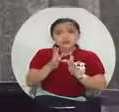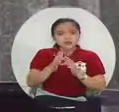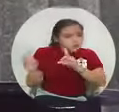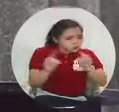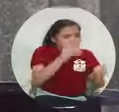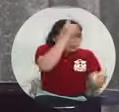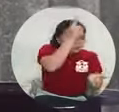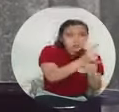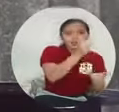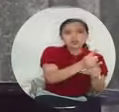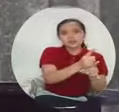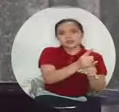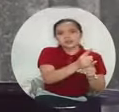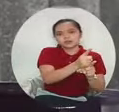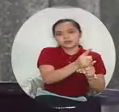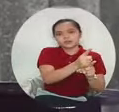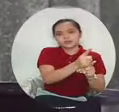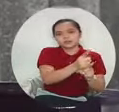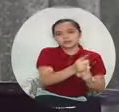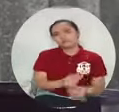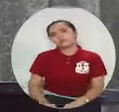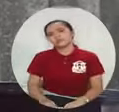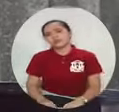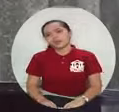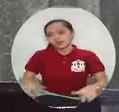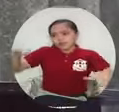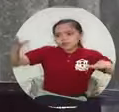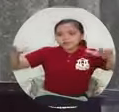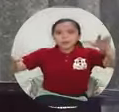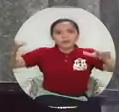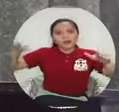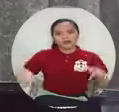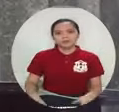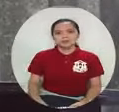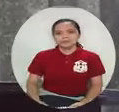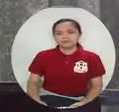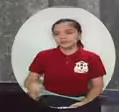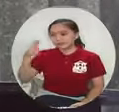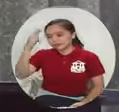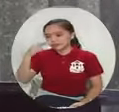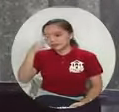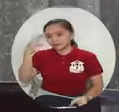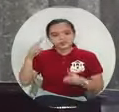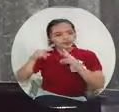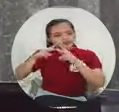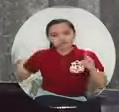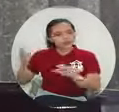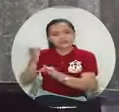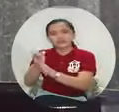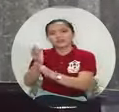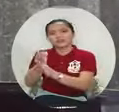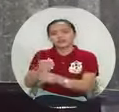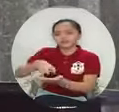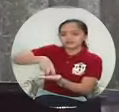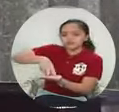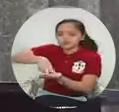of Jesus Christ. Amen? What a challenge. The synonyms of commitments are this: allegiance,